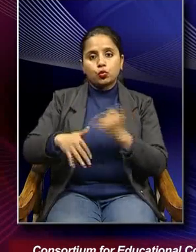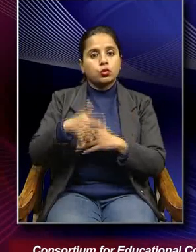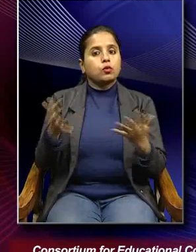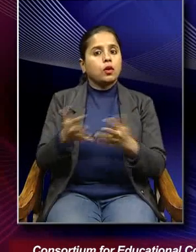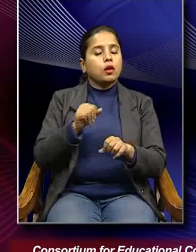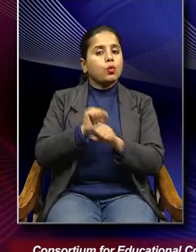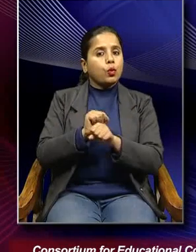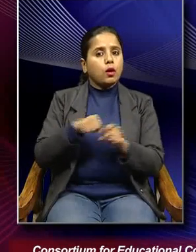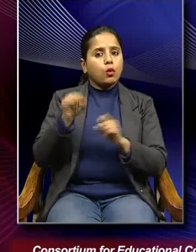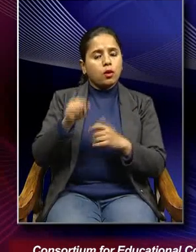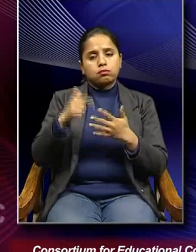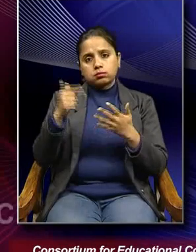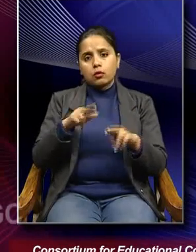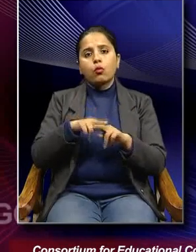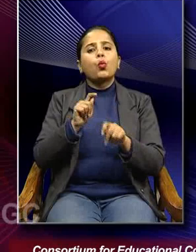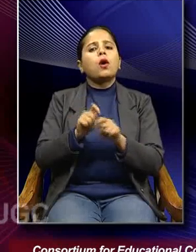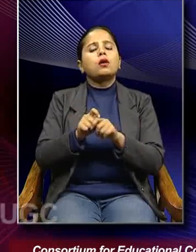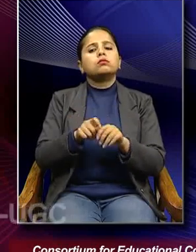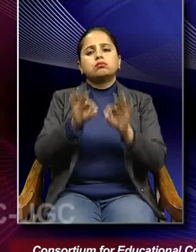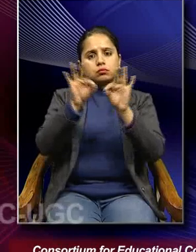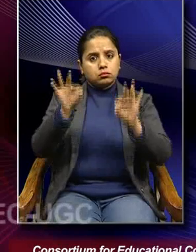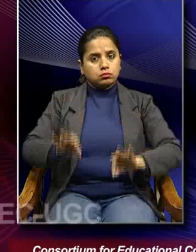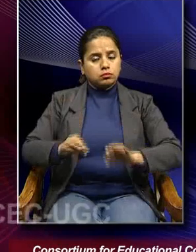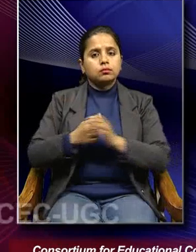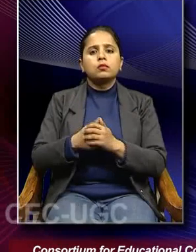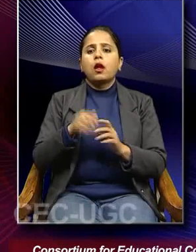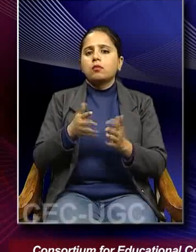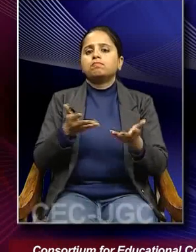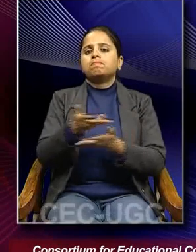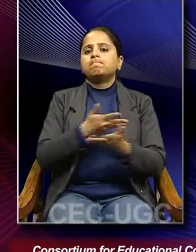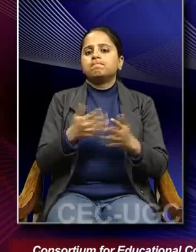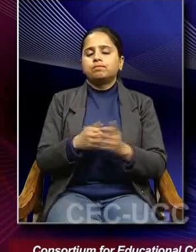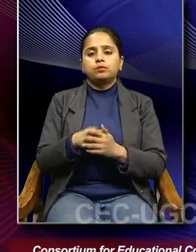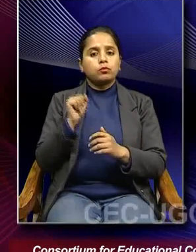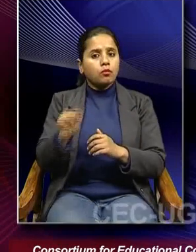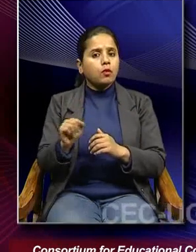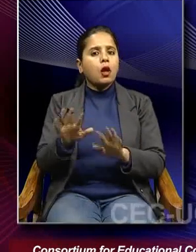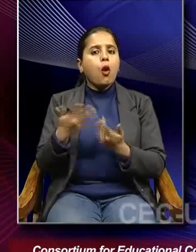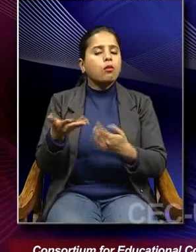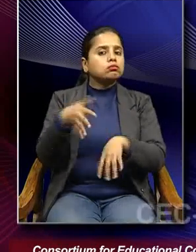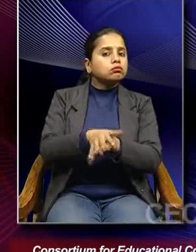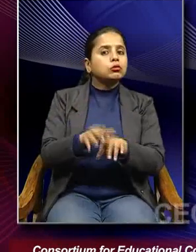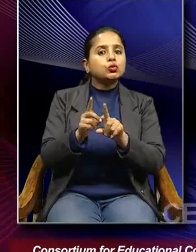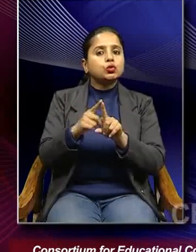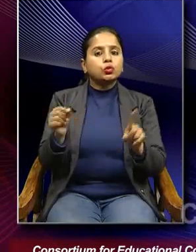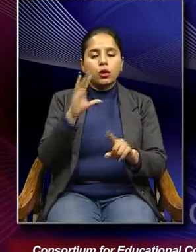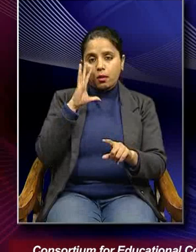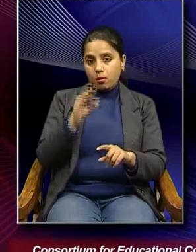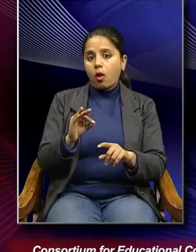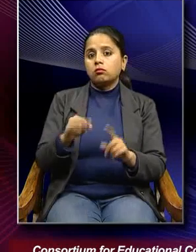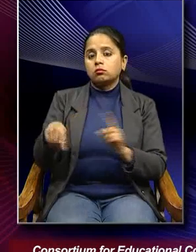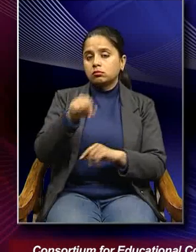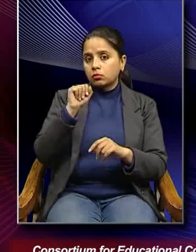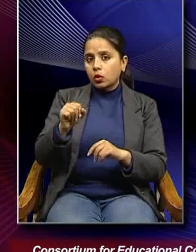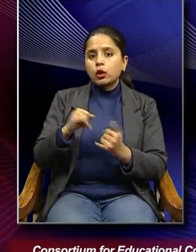their properties and their functional forms were also discussed. The application is very interesting of the social